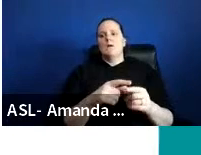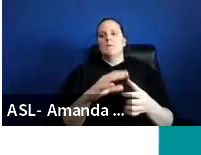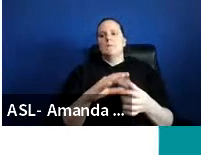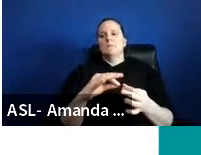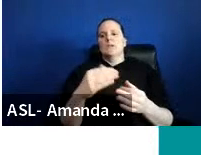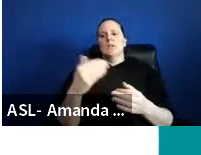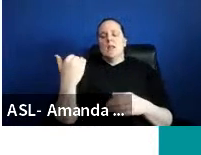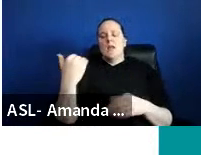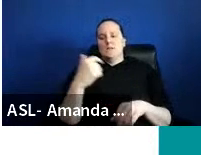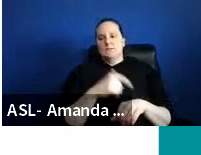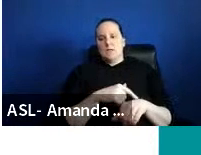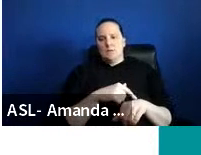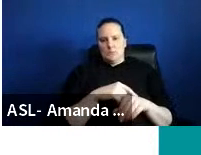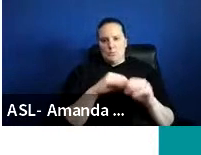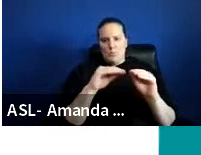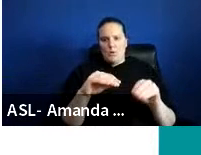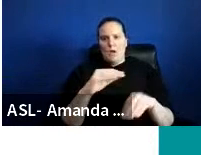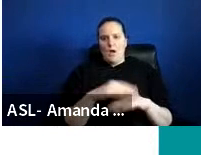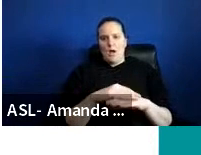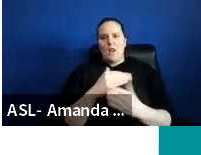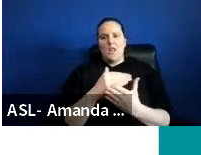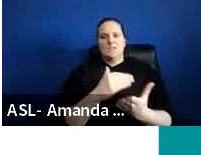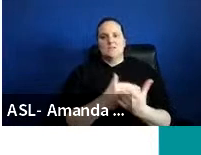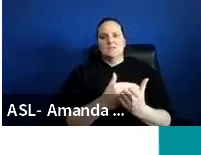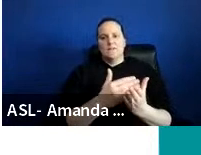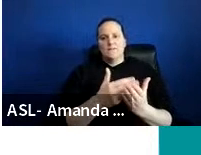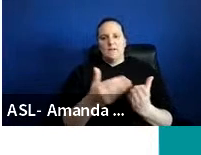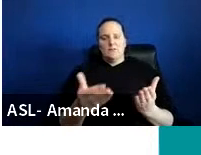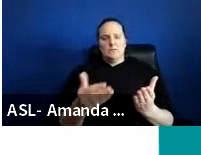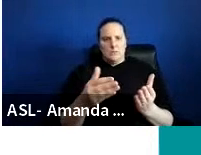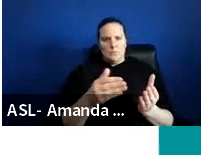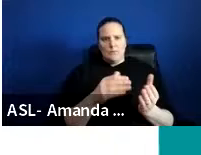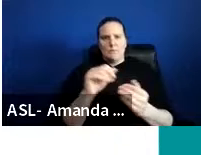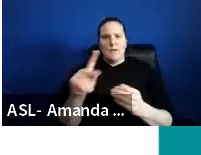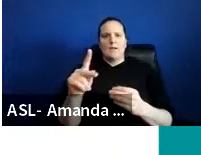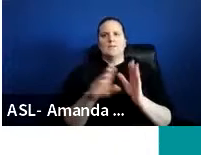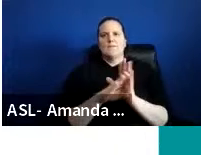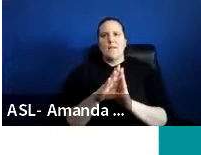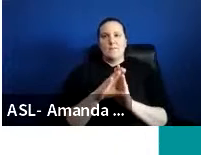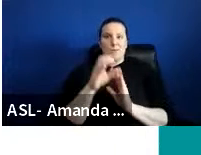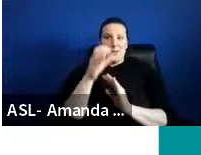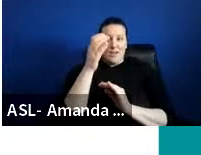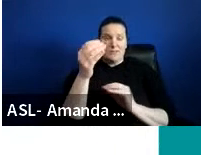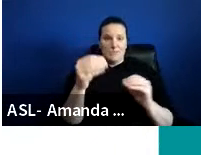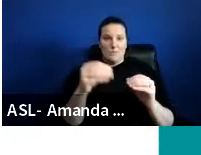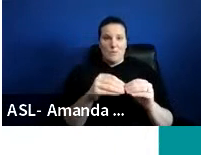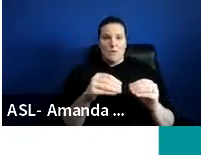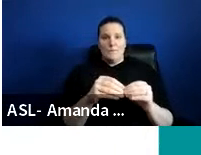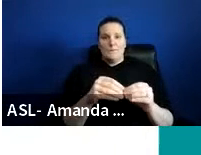we will put that on the list of things that we will bring back as we develop the concept further.